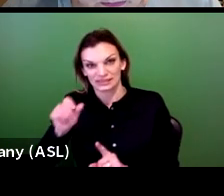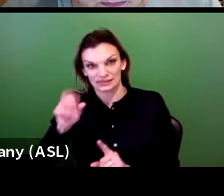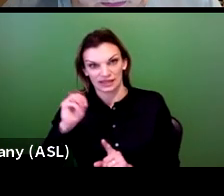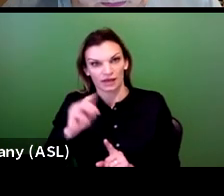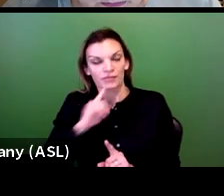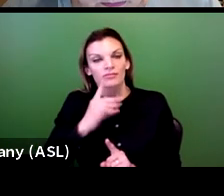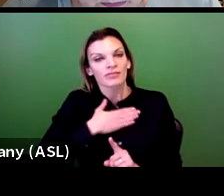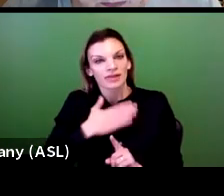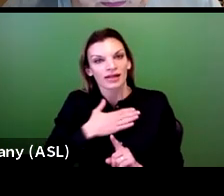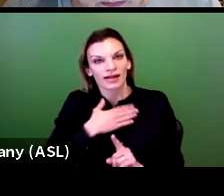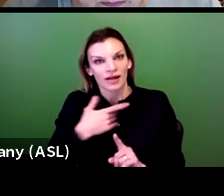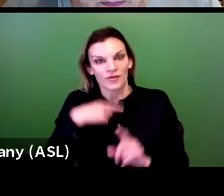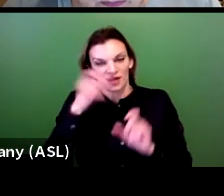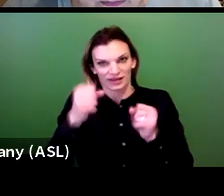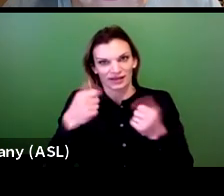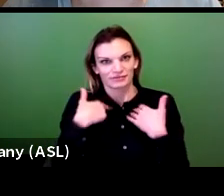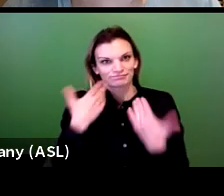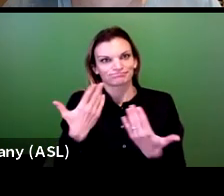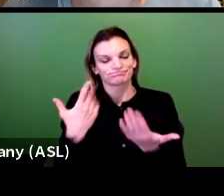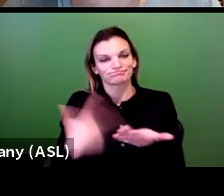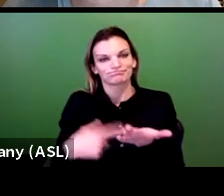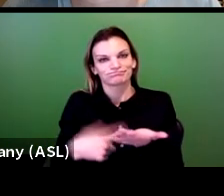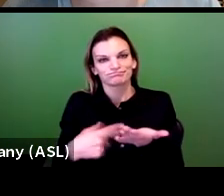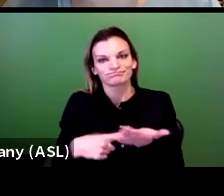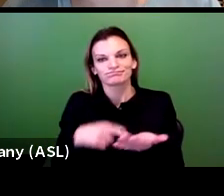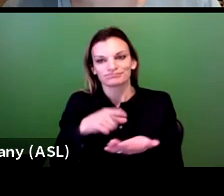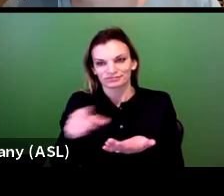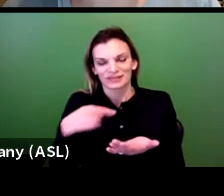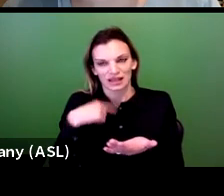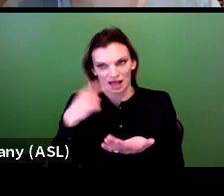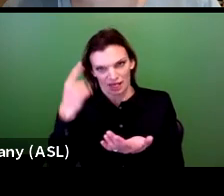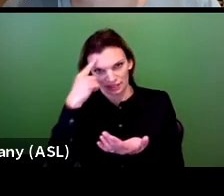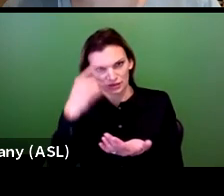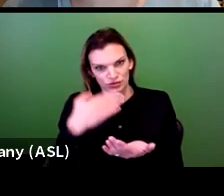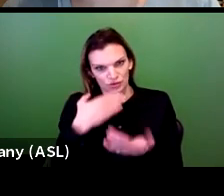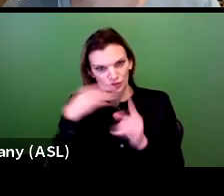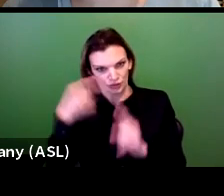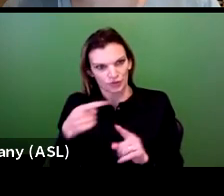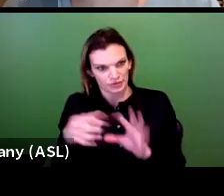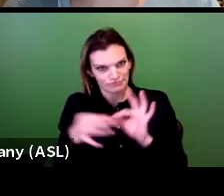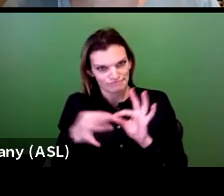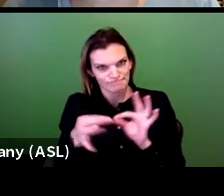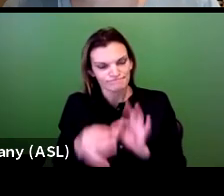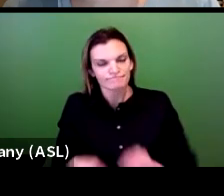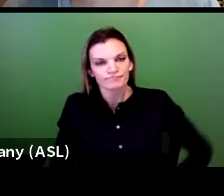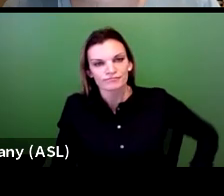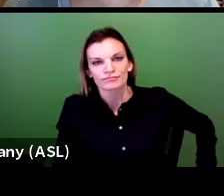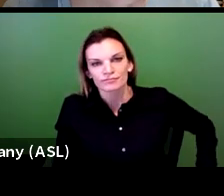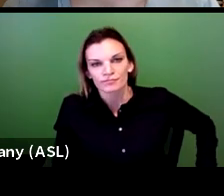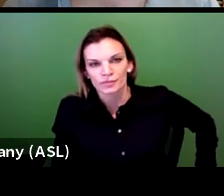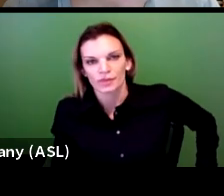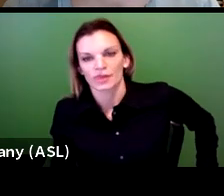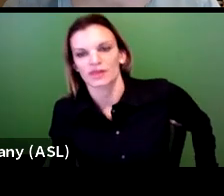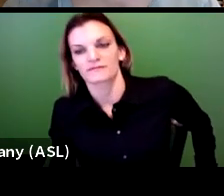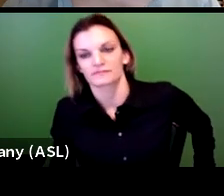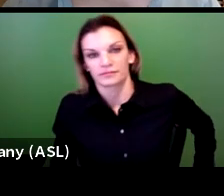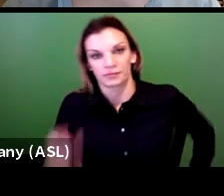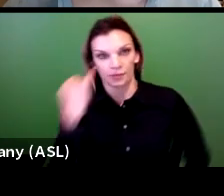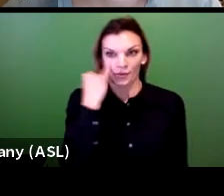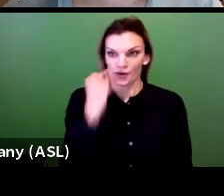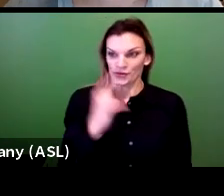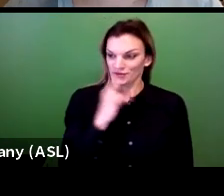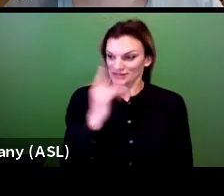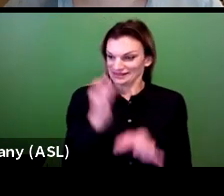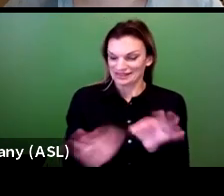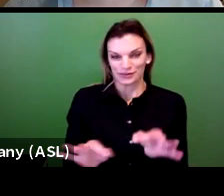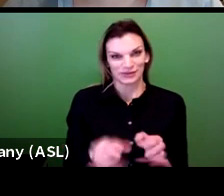some questions that will need a deeper review, more extensive review. If it was all easy and could get done in the first